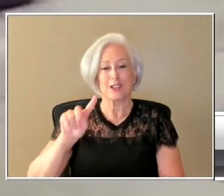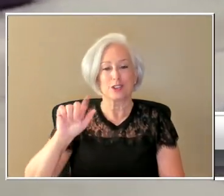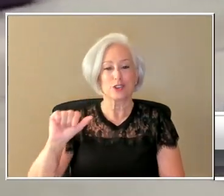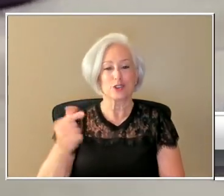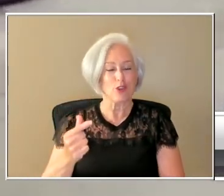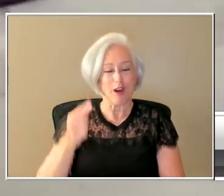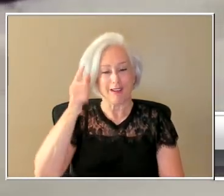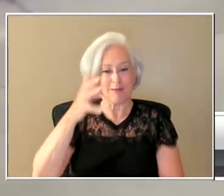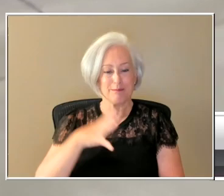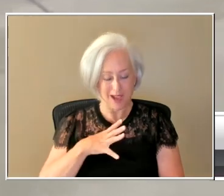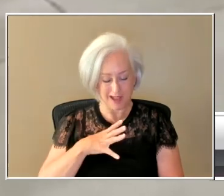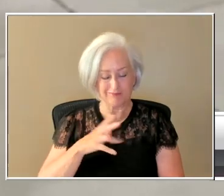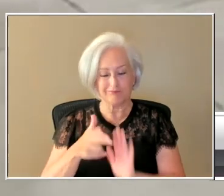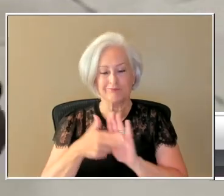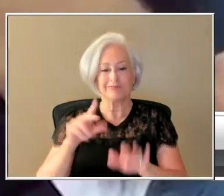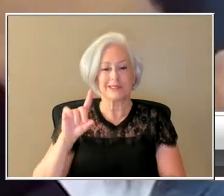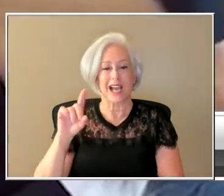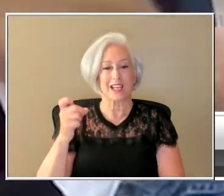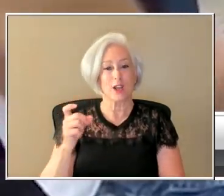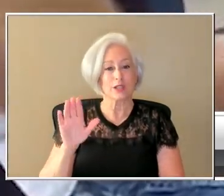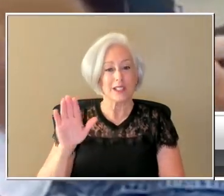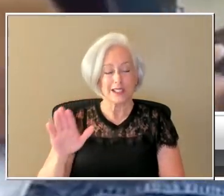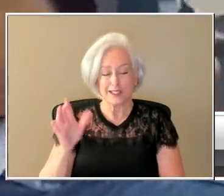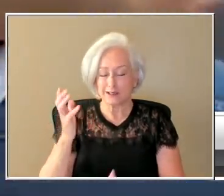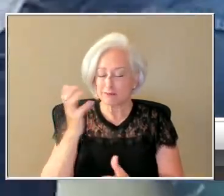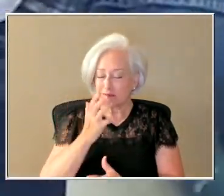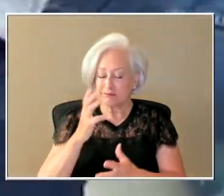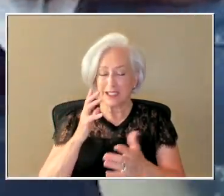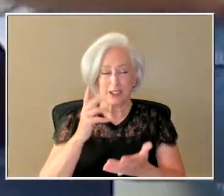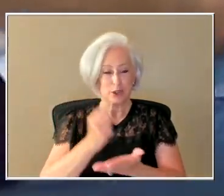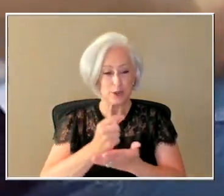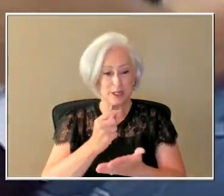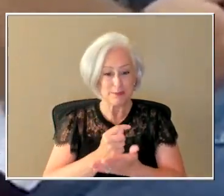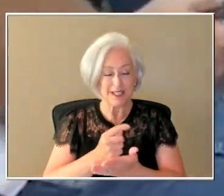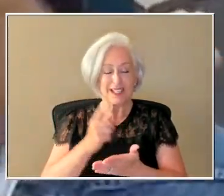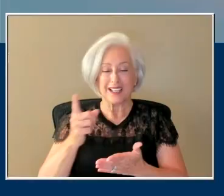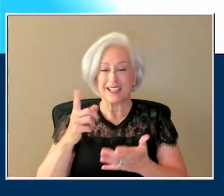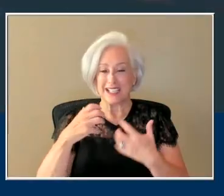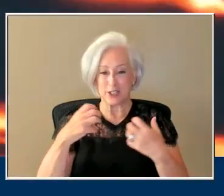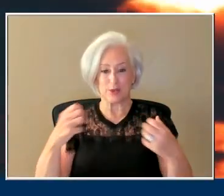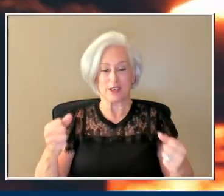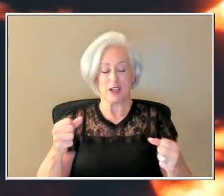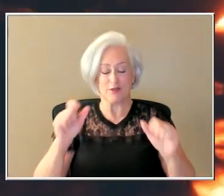radical treatment and his remarkable recovery that surprised even his own doctor.